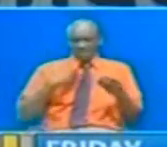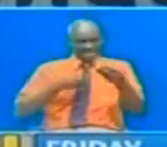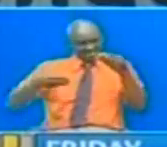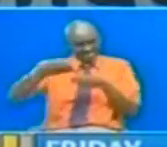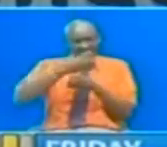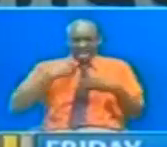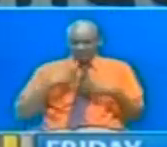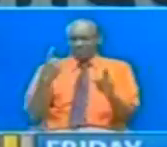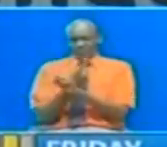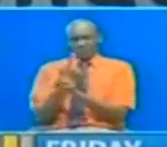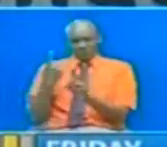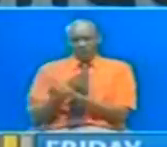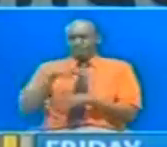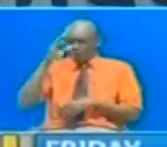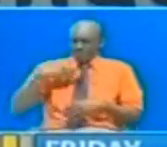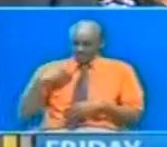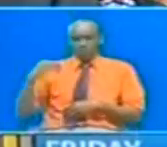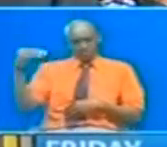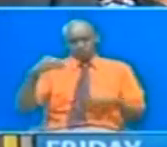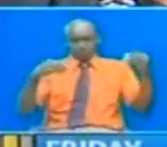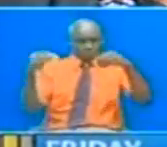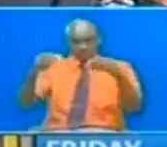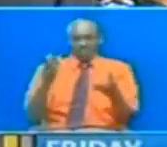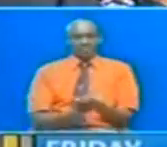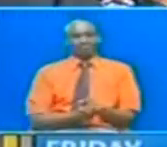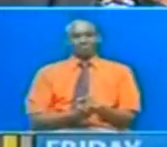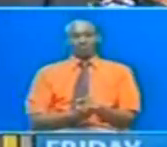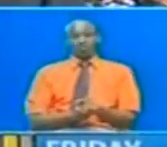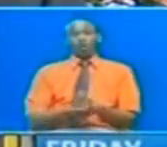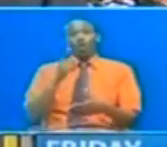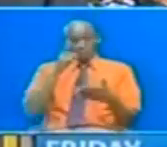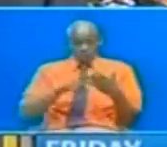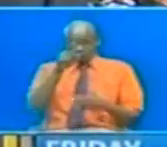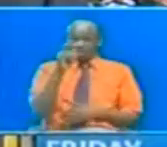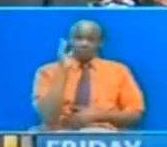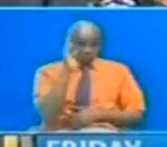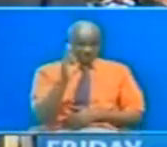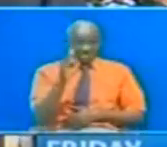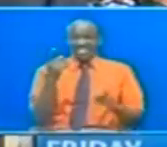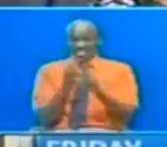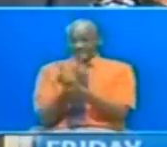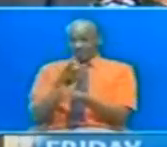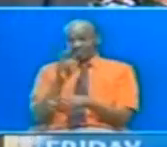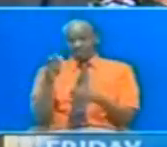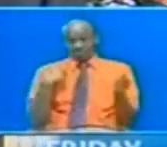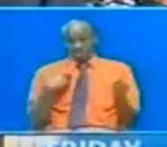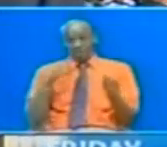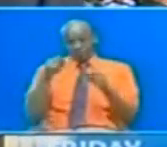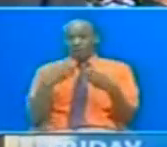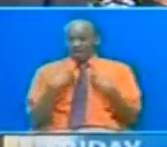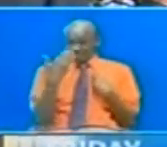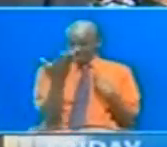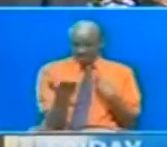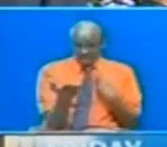paves the way for introduction of more investment vehicles. What you're going to see now is more products. You know, the derivatives,